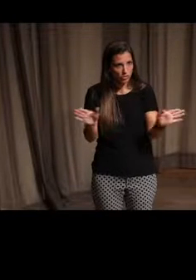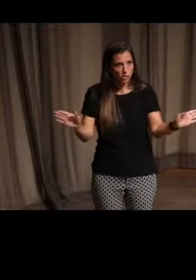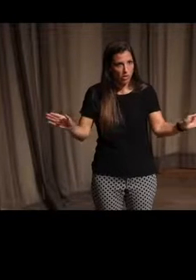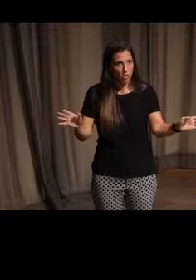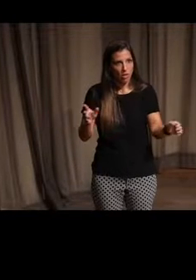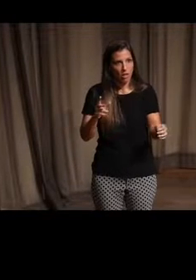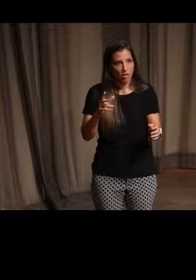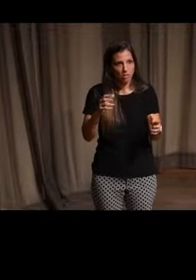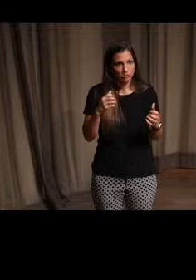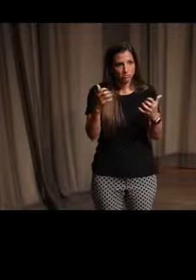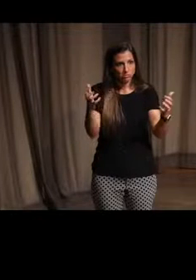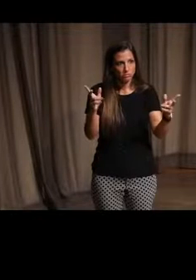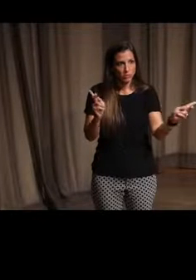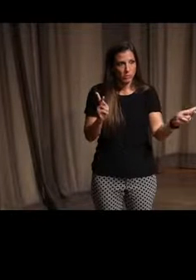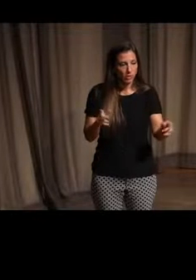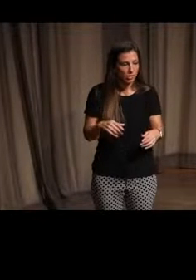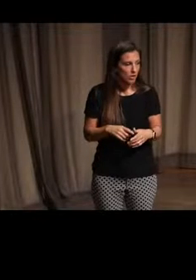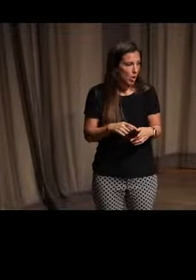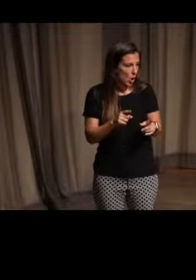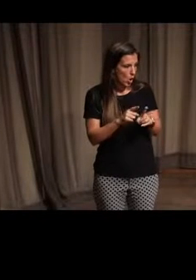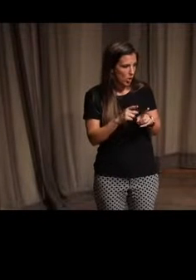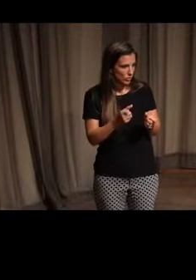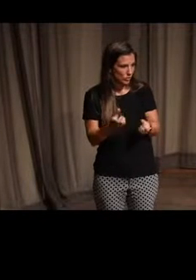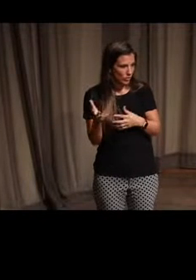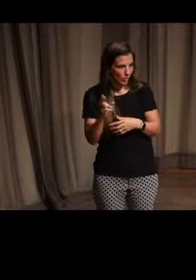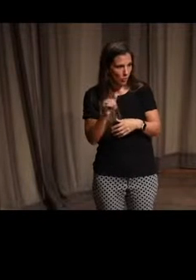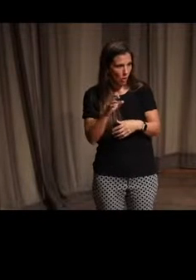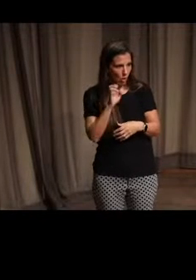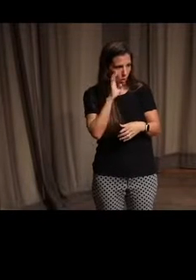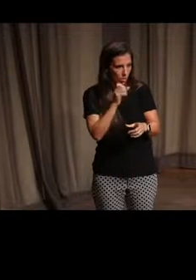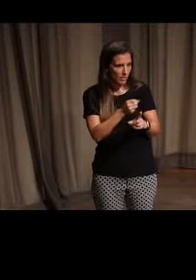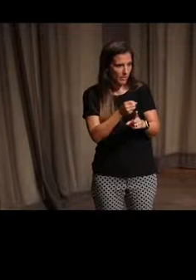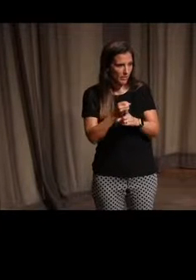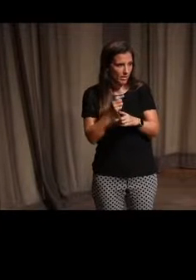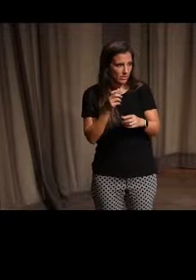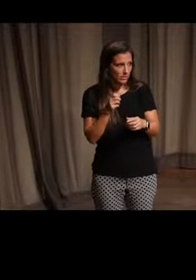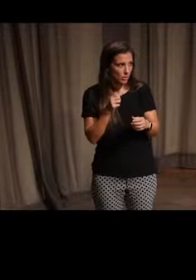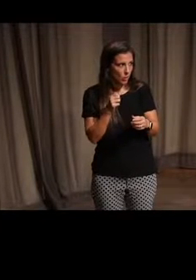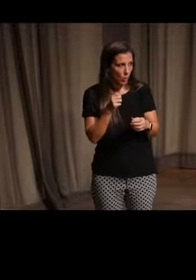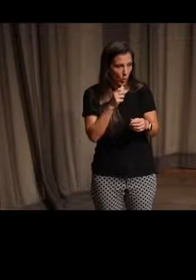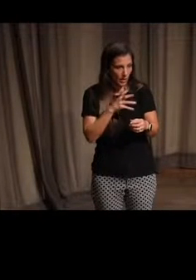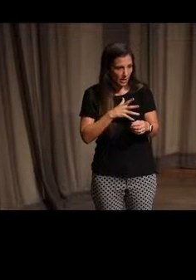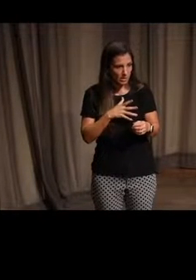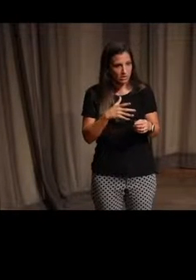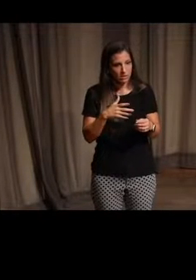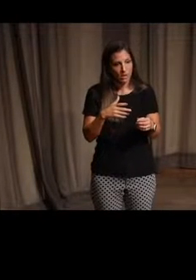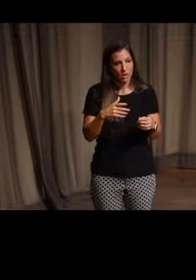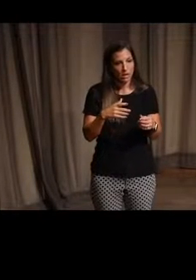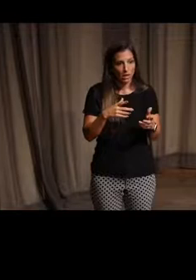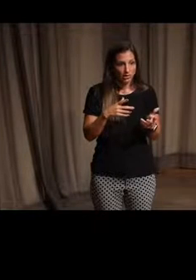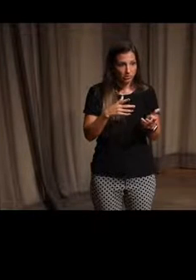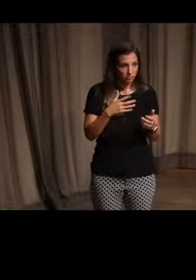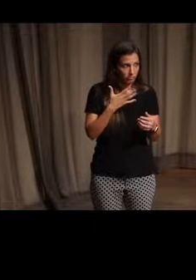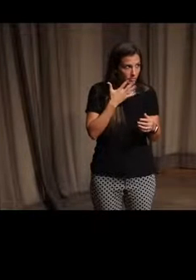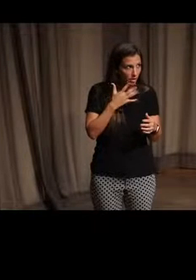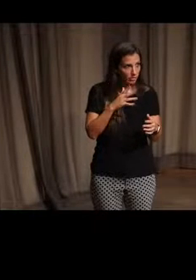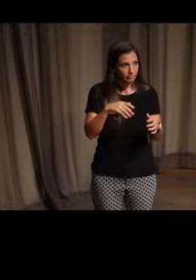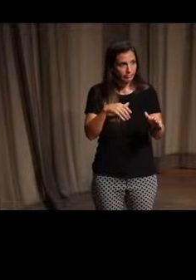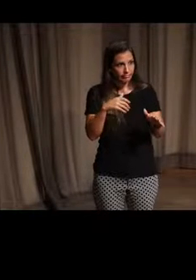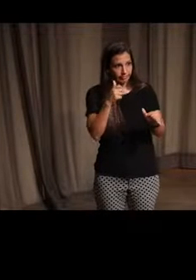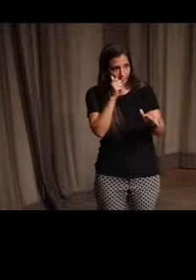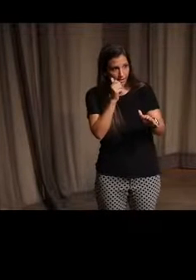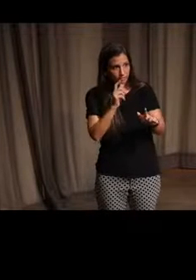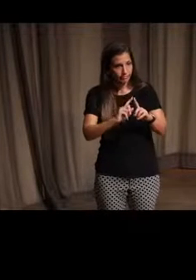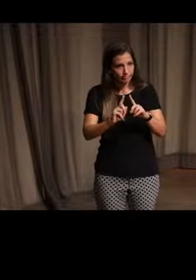Yeah, absolutely. And also reversing Roe will mostly affect women of color. Exactly. And poor women. And that's one of the reasons,